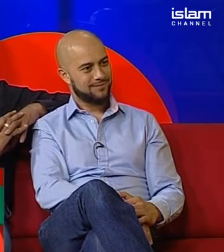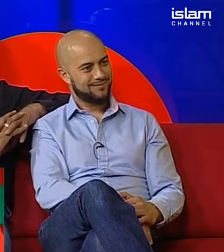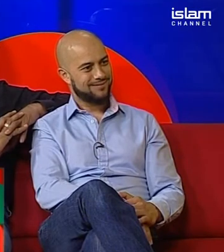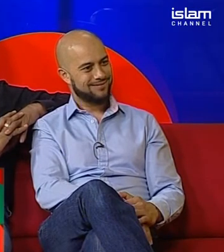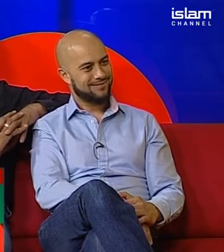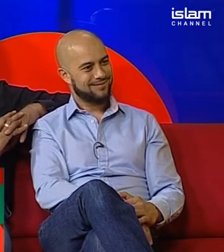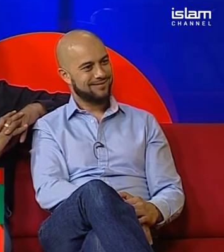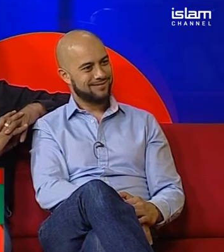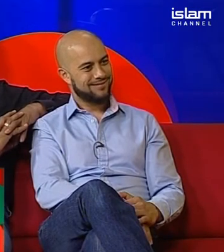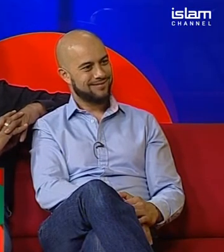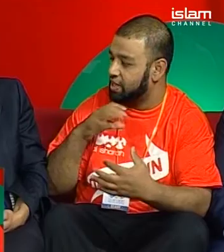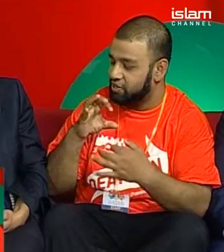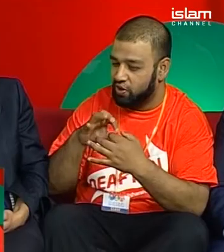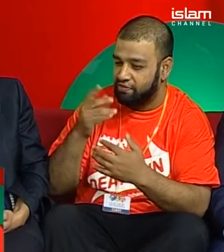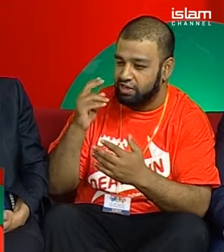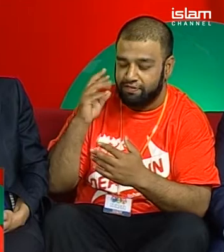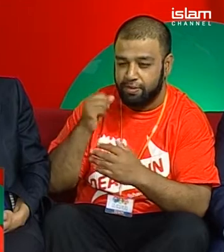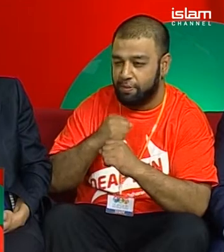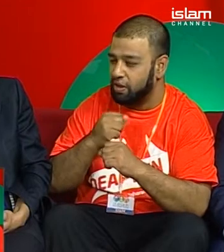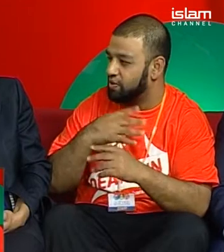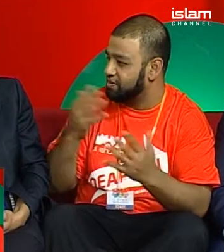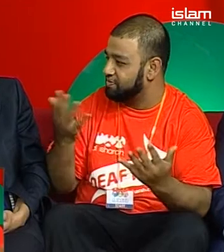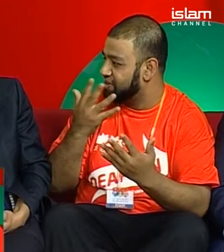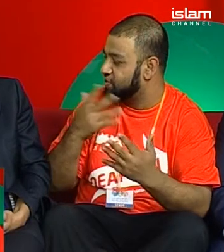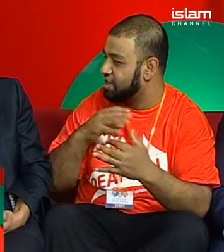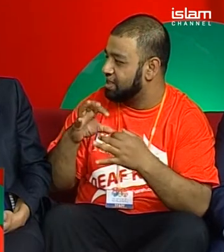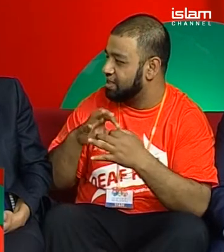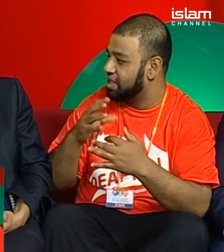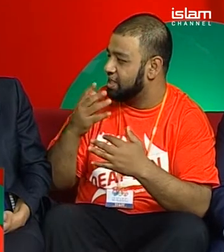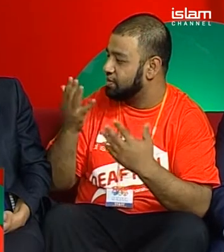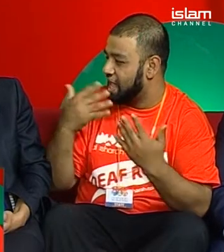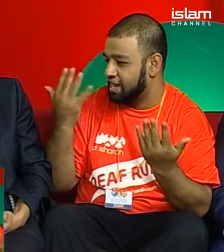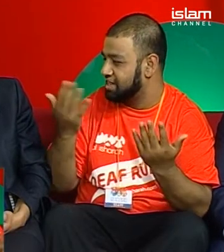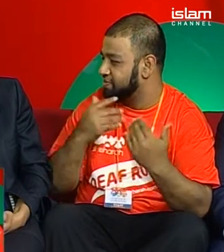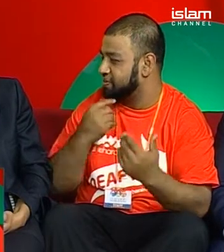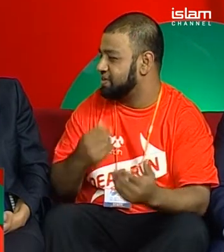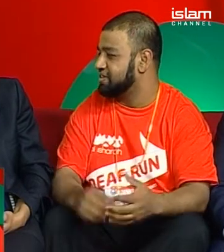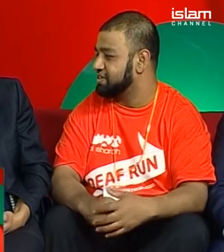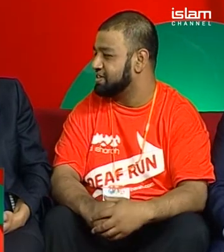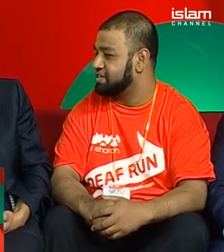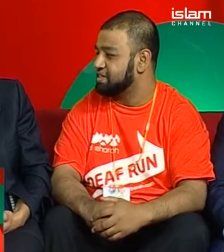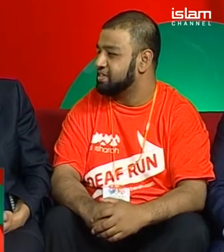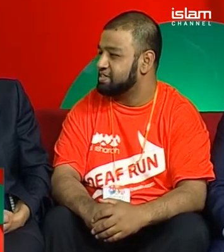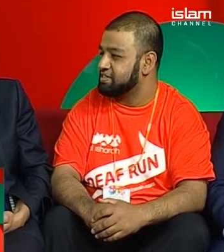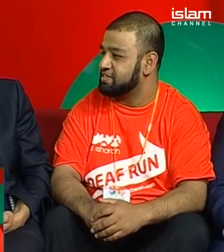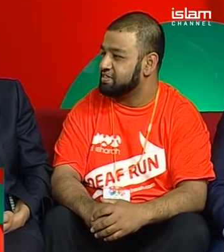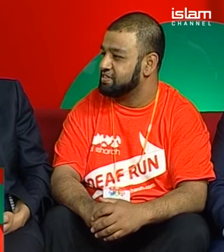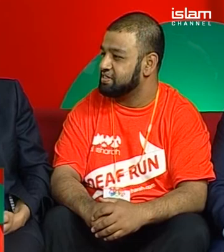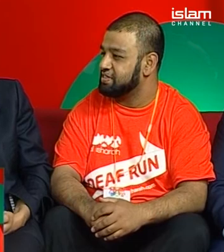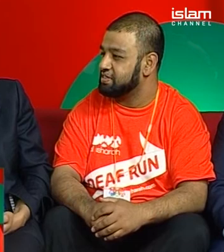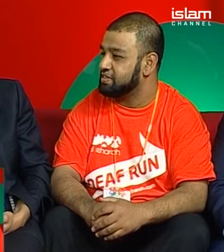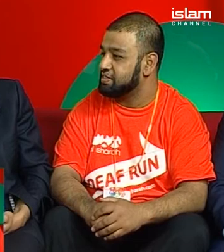Yes, I am. I'm connected through the deaf community, promoting to the deaf community. I'm welcoming all